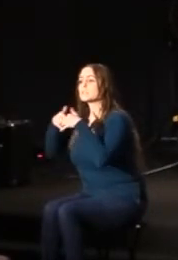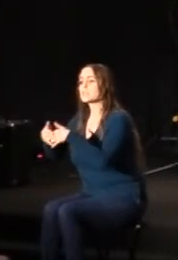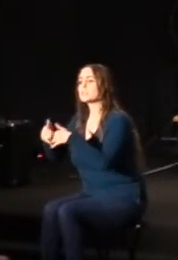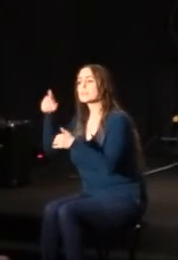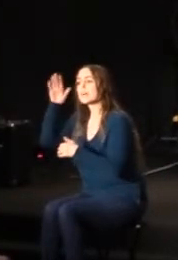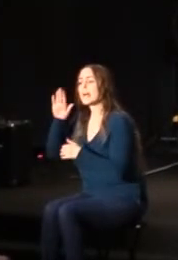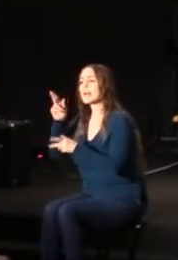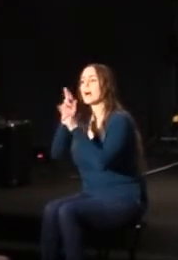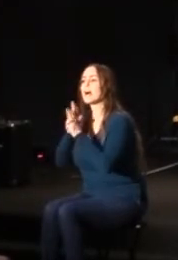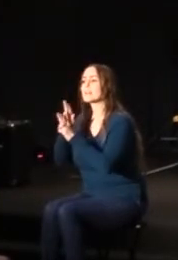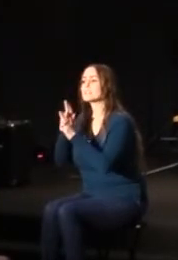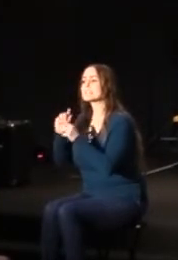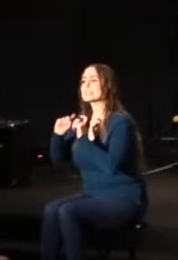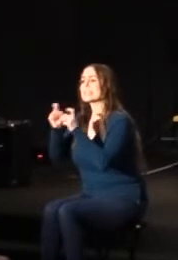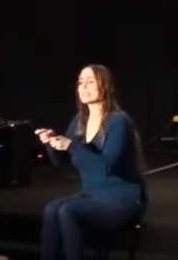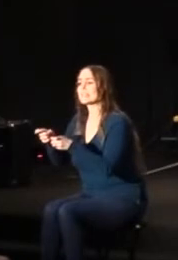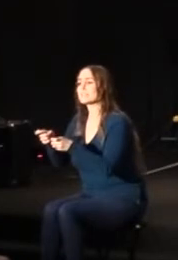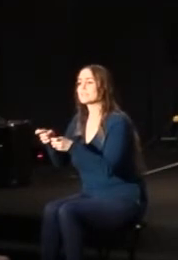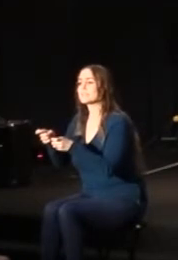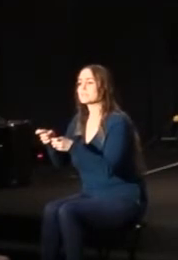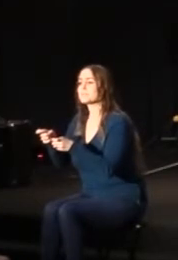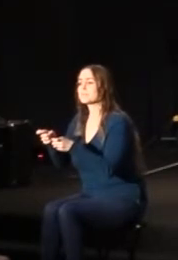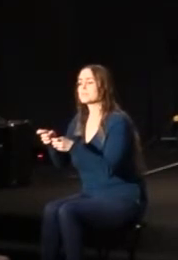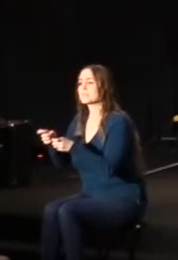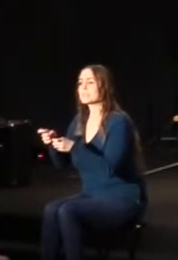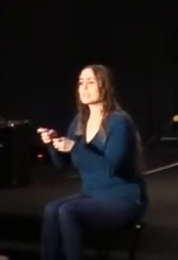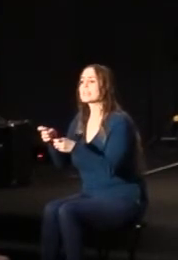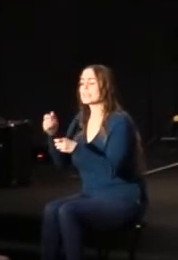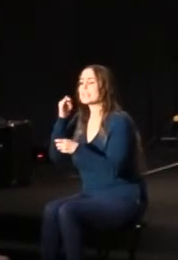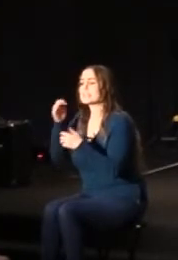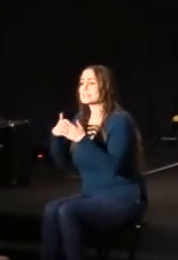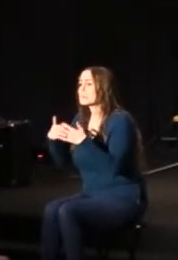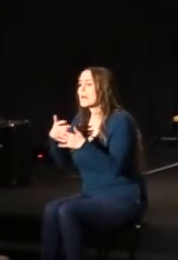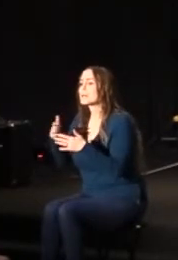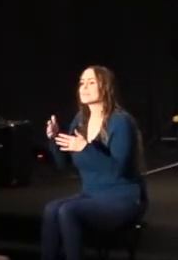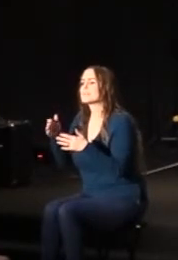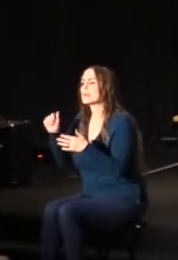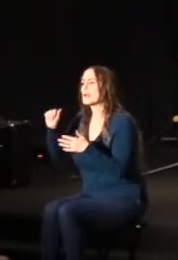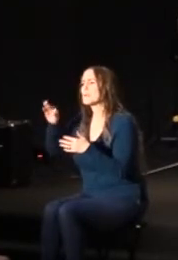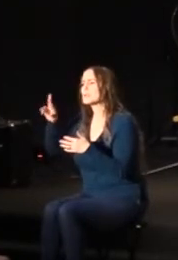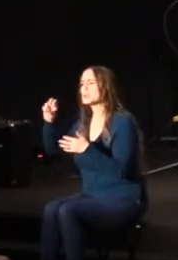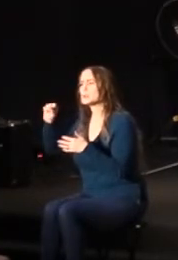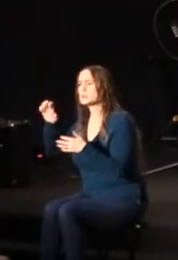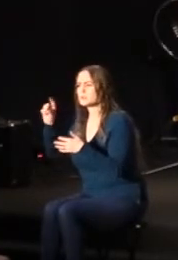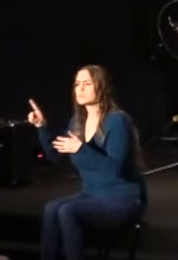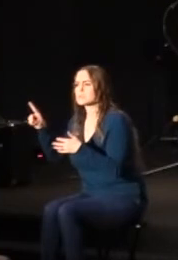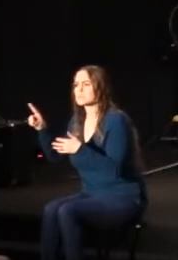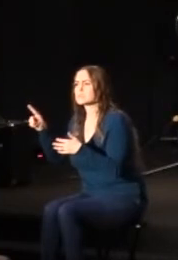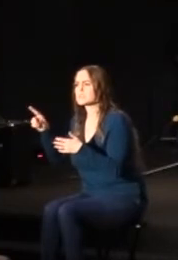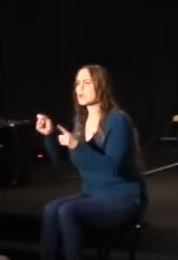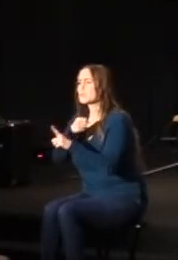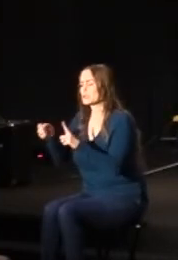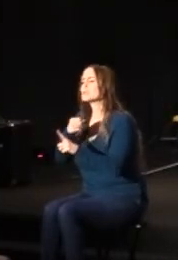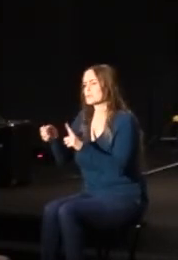God honors the gift even if it's abused by the person who receives it. Even if our church leadership were to mismanage all the